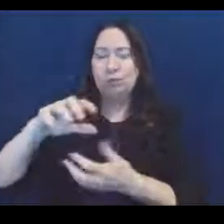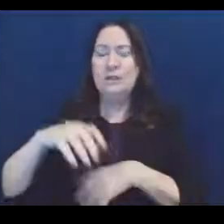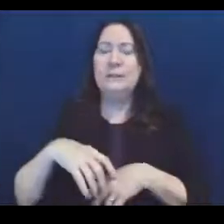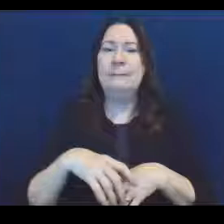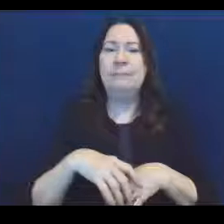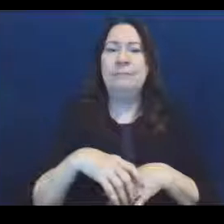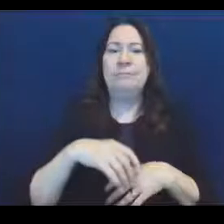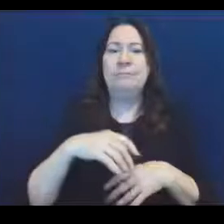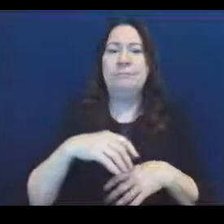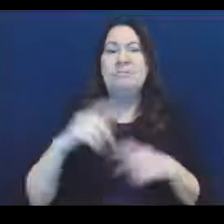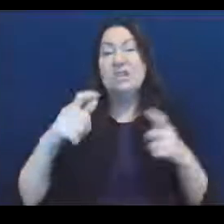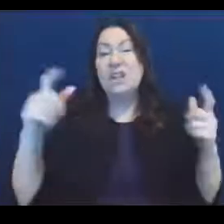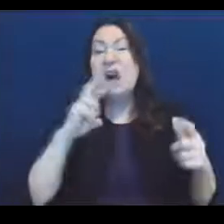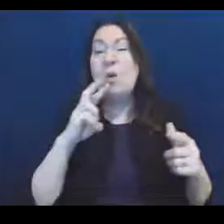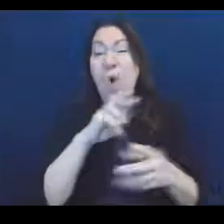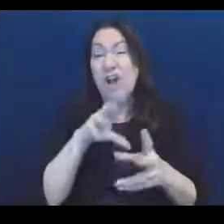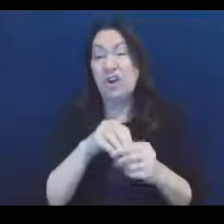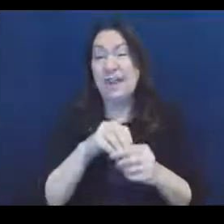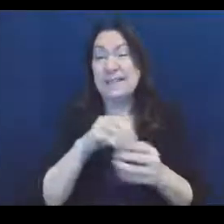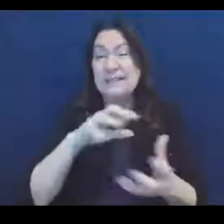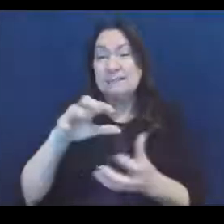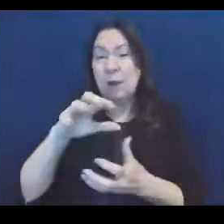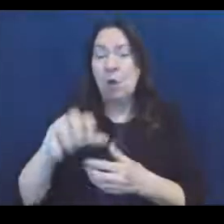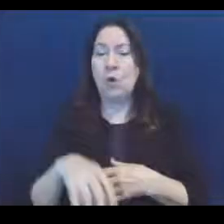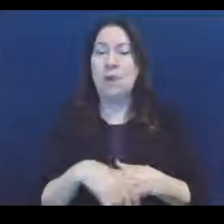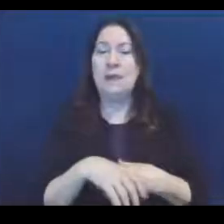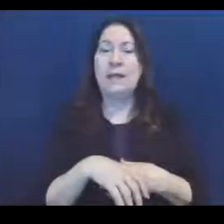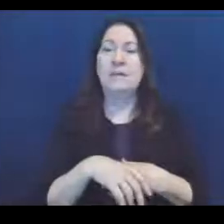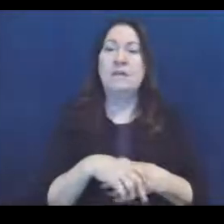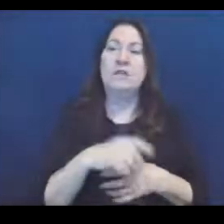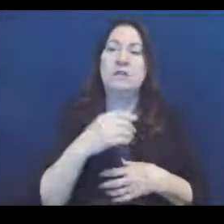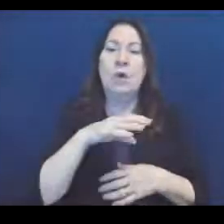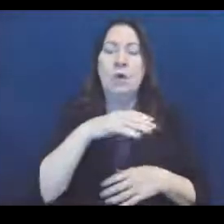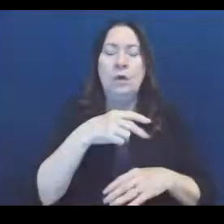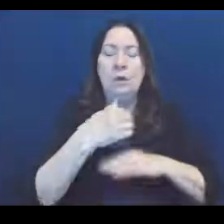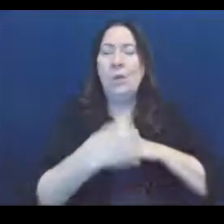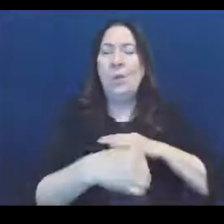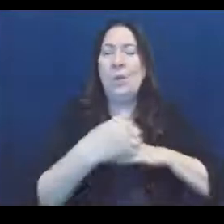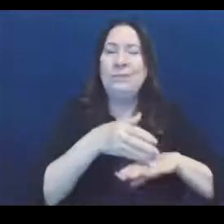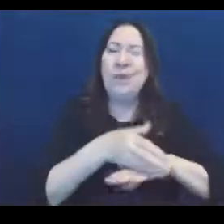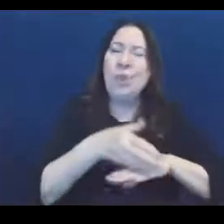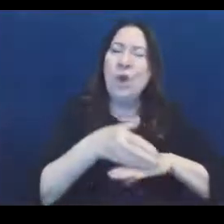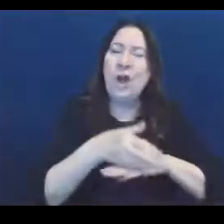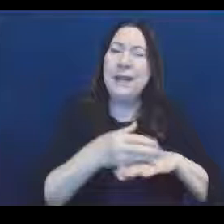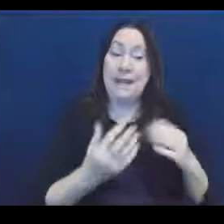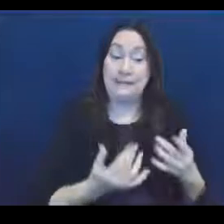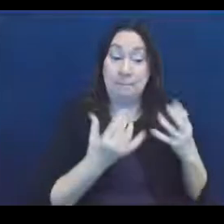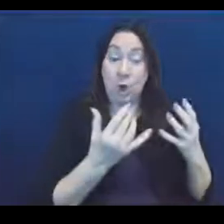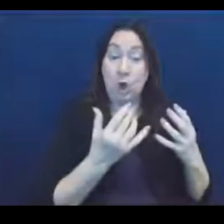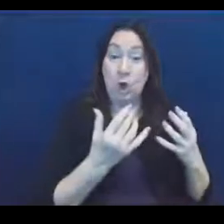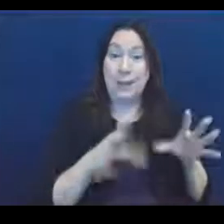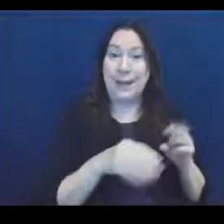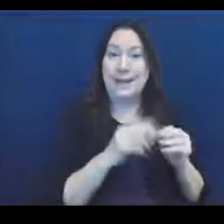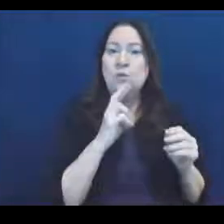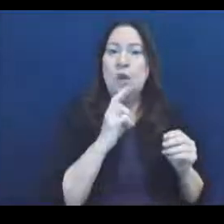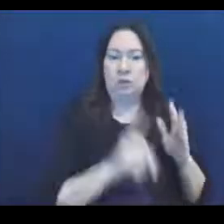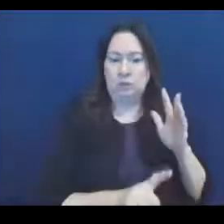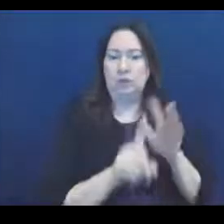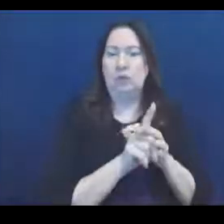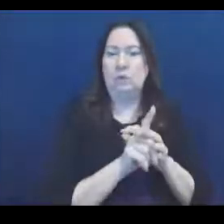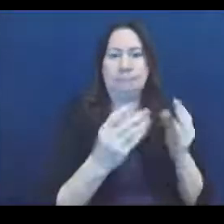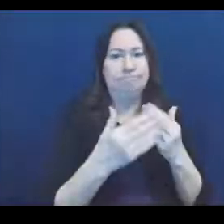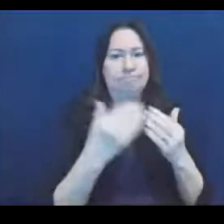there's a lot of water in smoke, essentially. You're burning wet wood when there's a wildfire, so there's a lot of water in that column, so it shows up very, very easily on weather